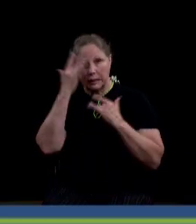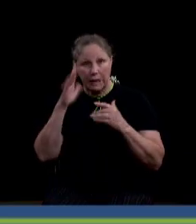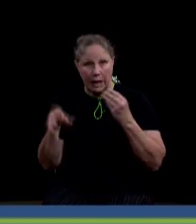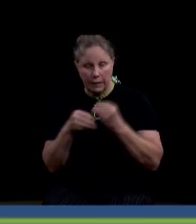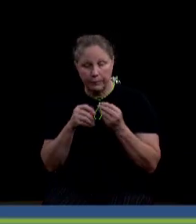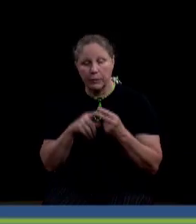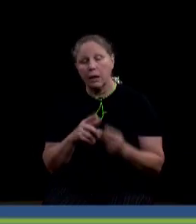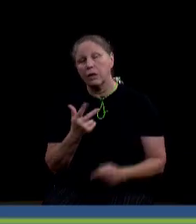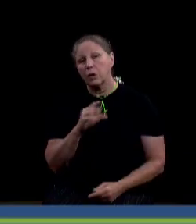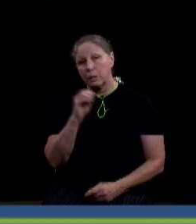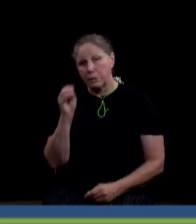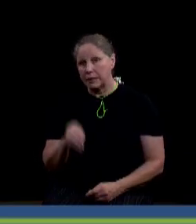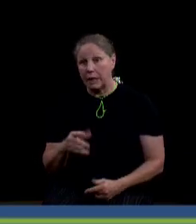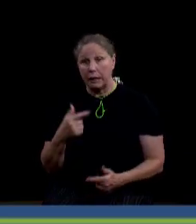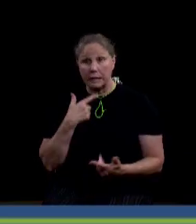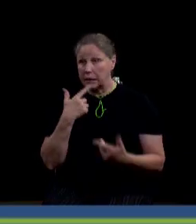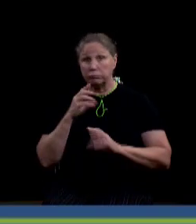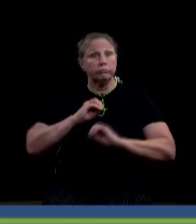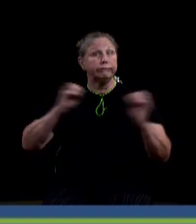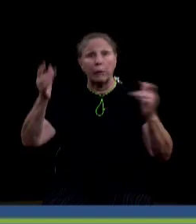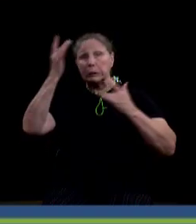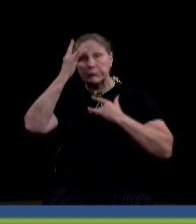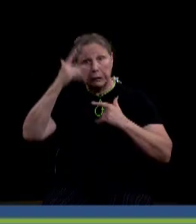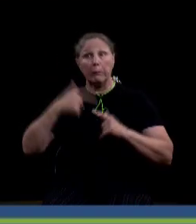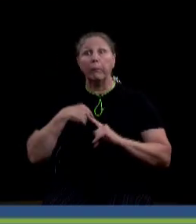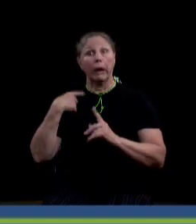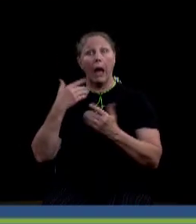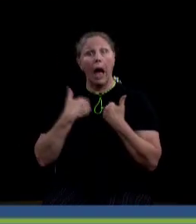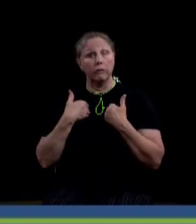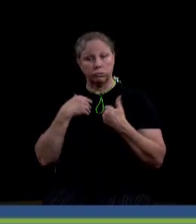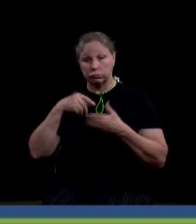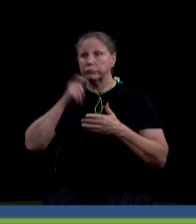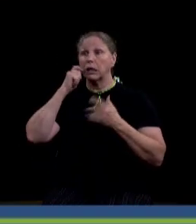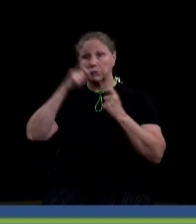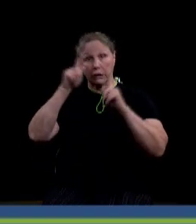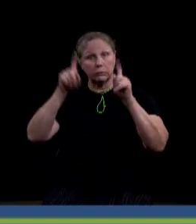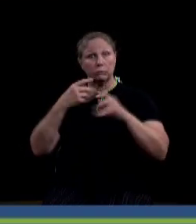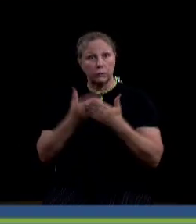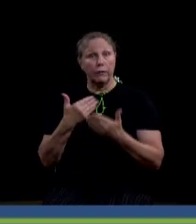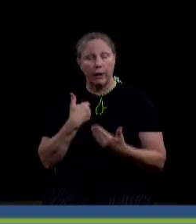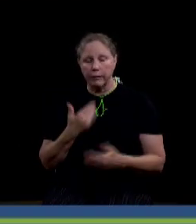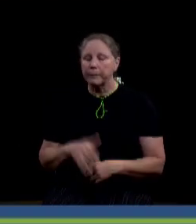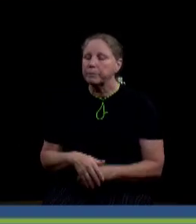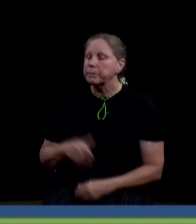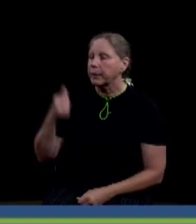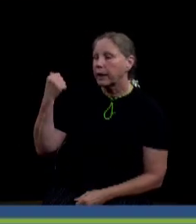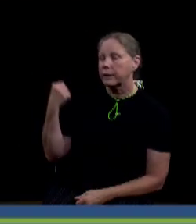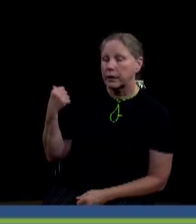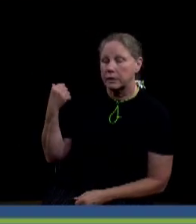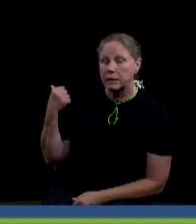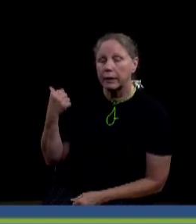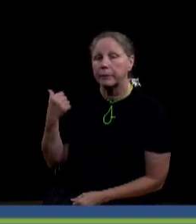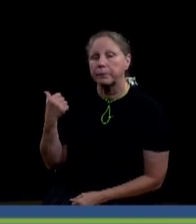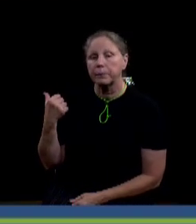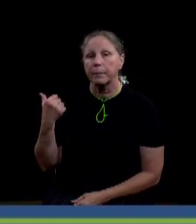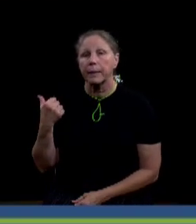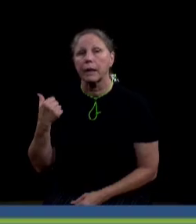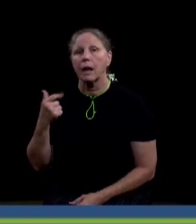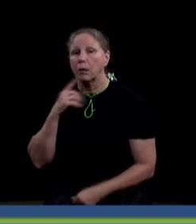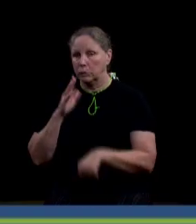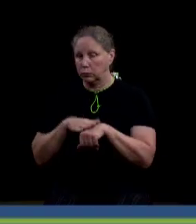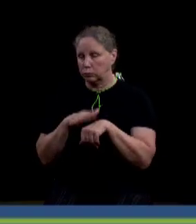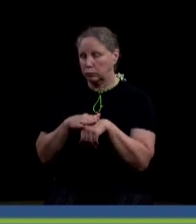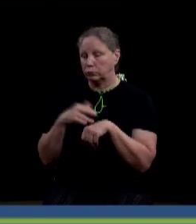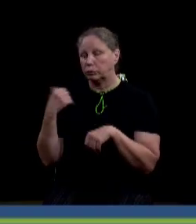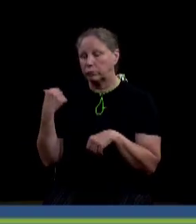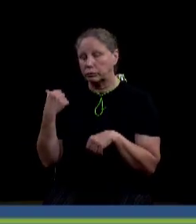Next slide. So in this slide, I want to also have a caveat here, is that the testing from Sanderson